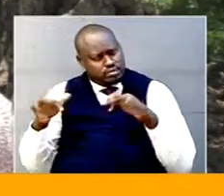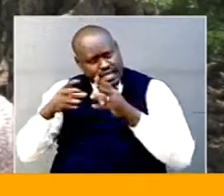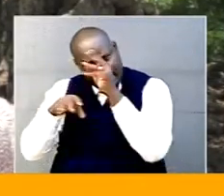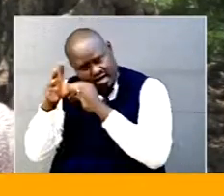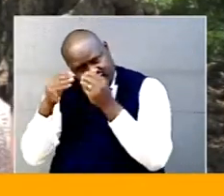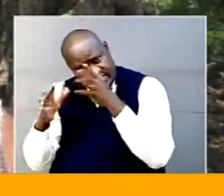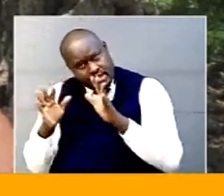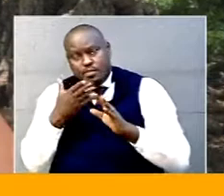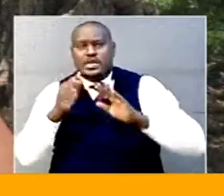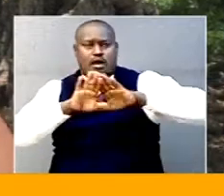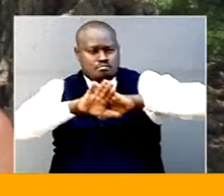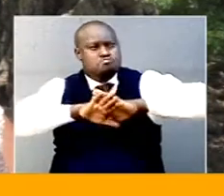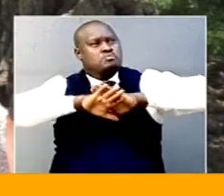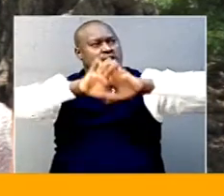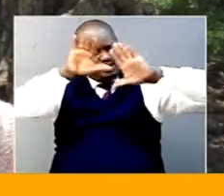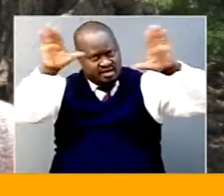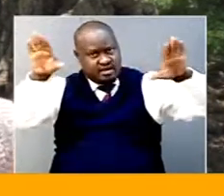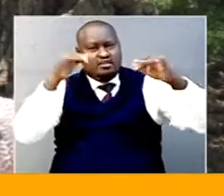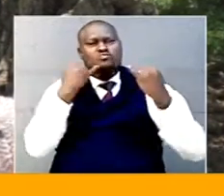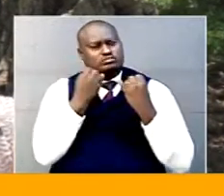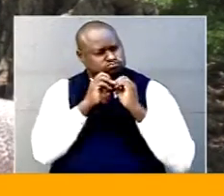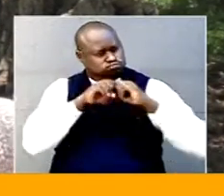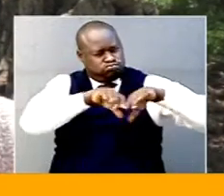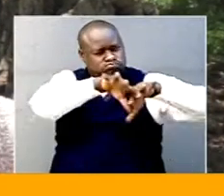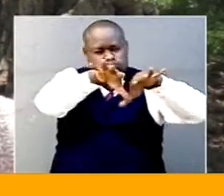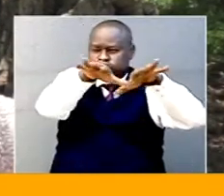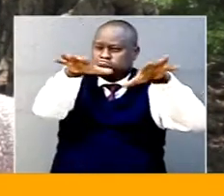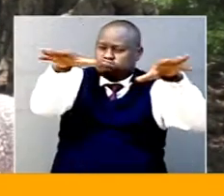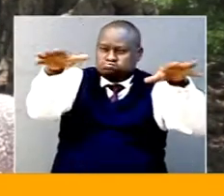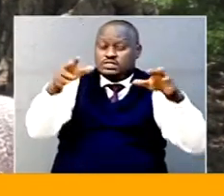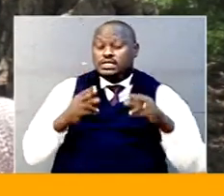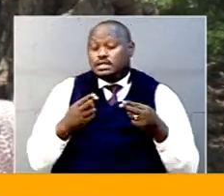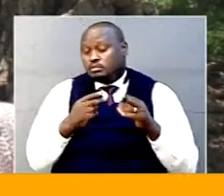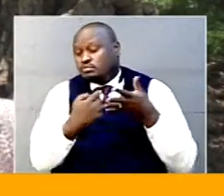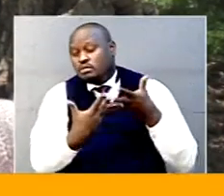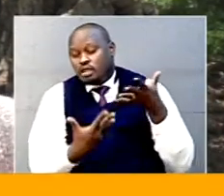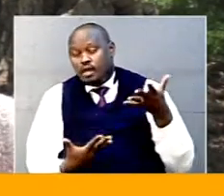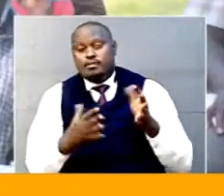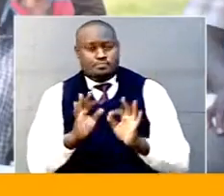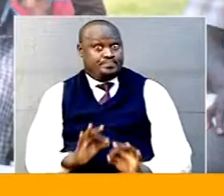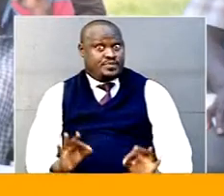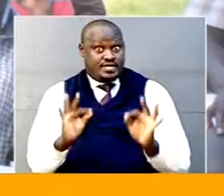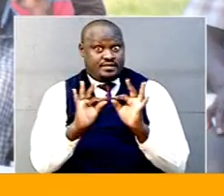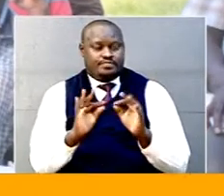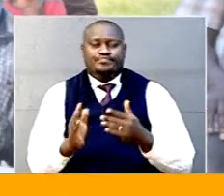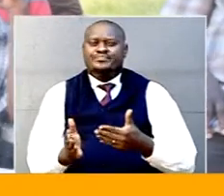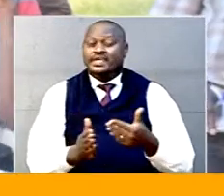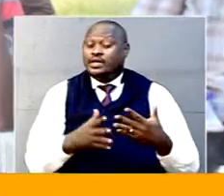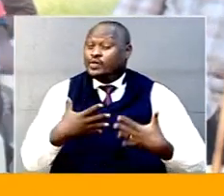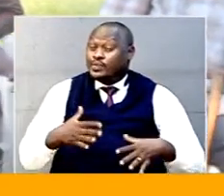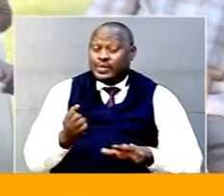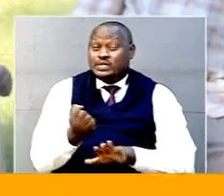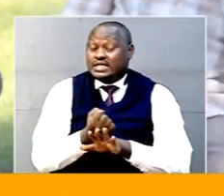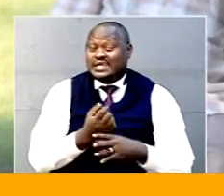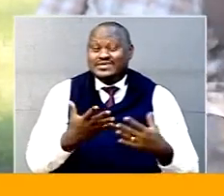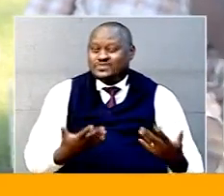back and inform the others what is transpiring in our nation. High unemployment rates coupled